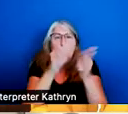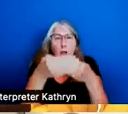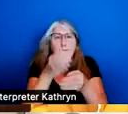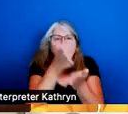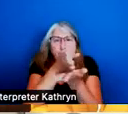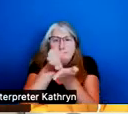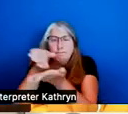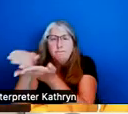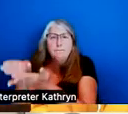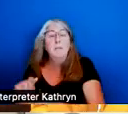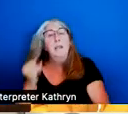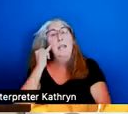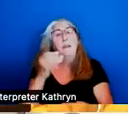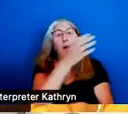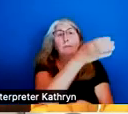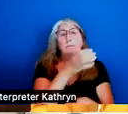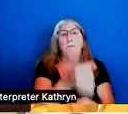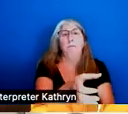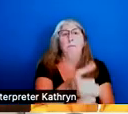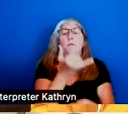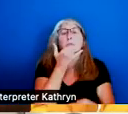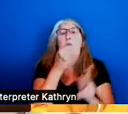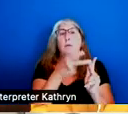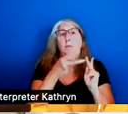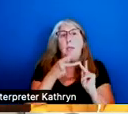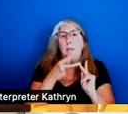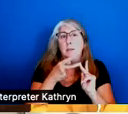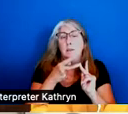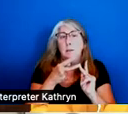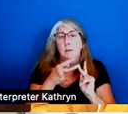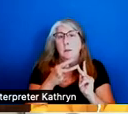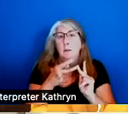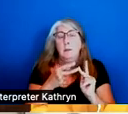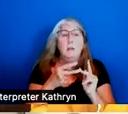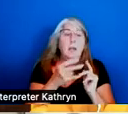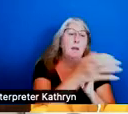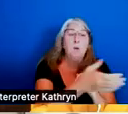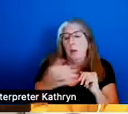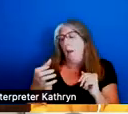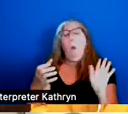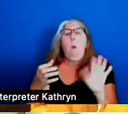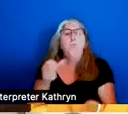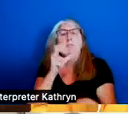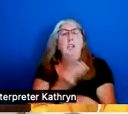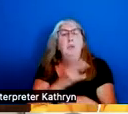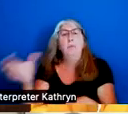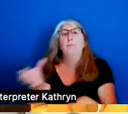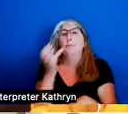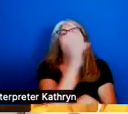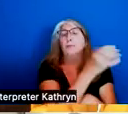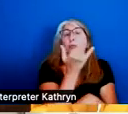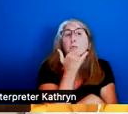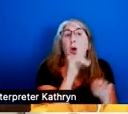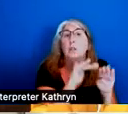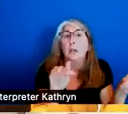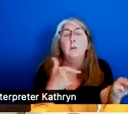sauce and I decide to put it back because I would not use it because I made a mistake and I put it in the wrong shield, oh, I